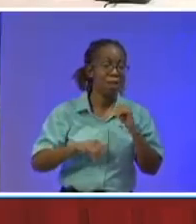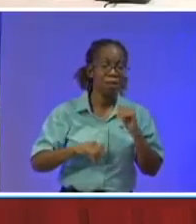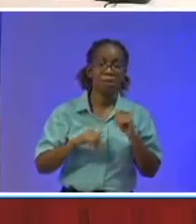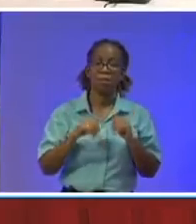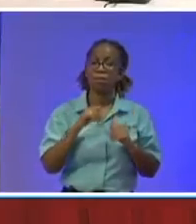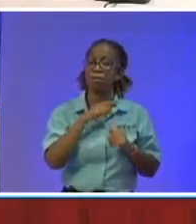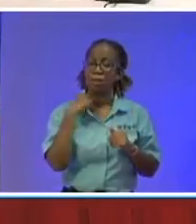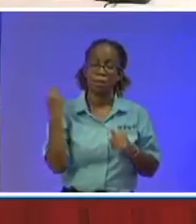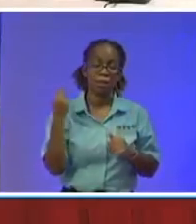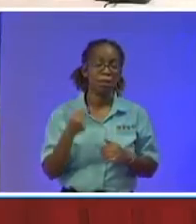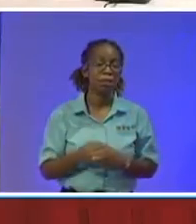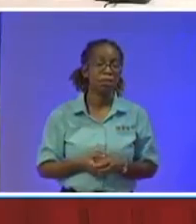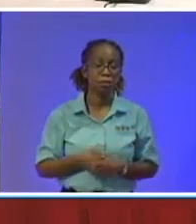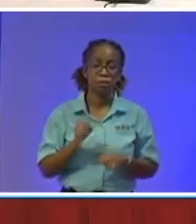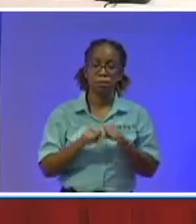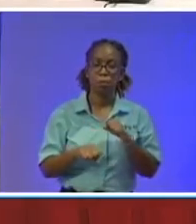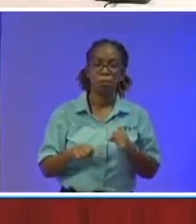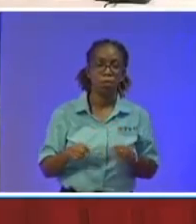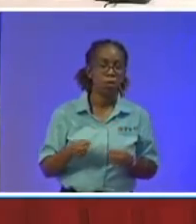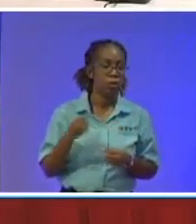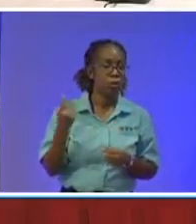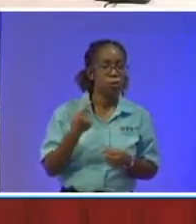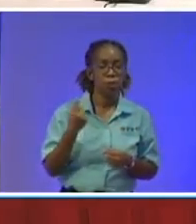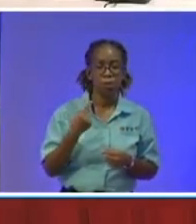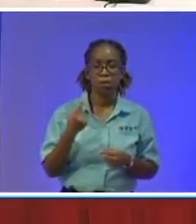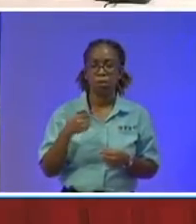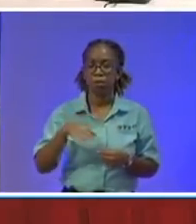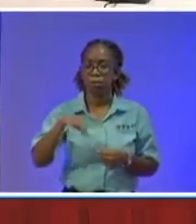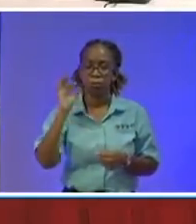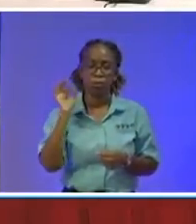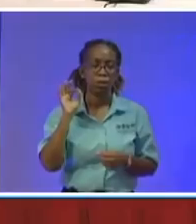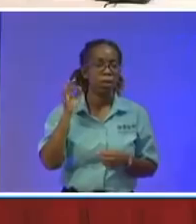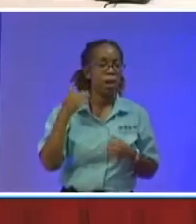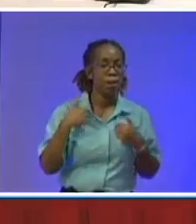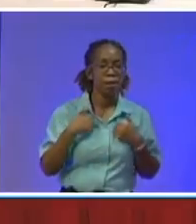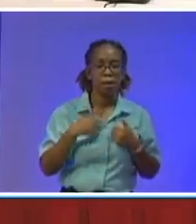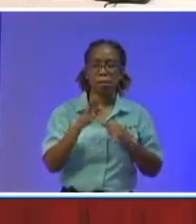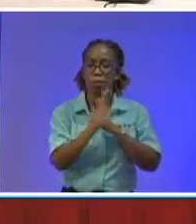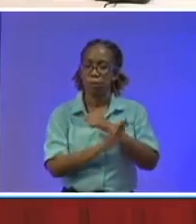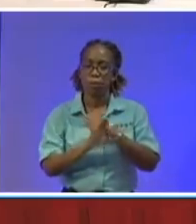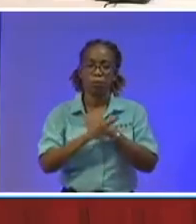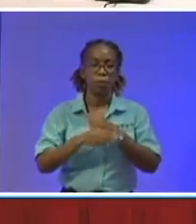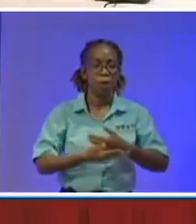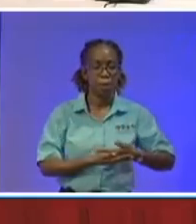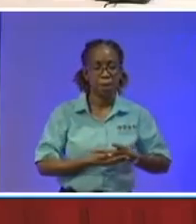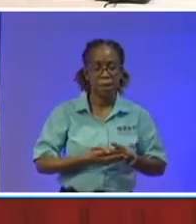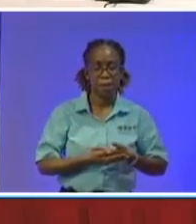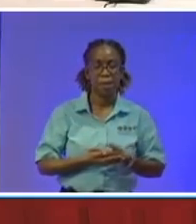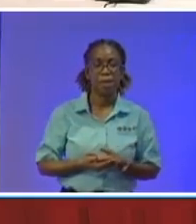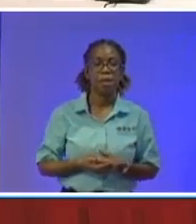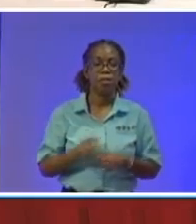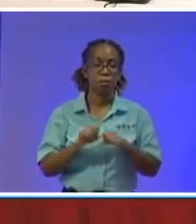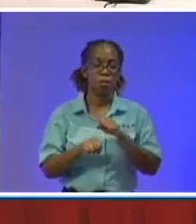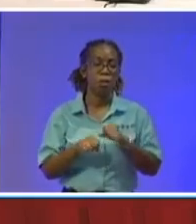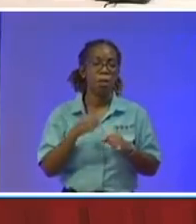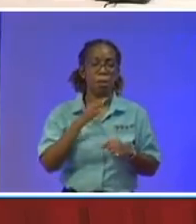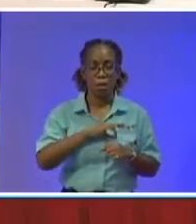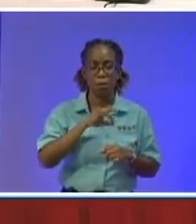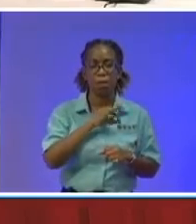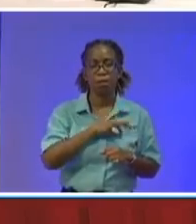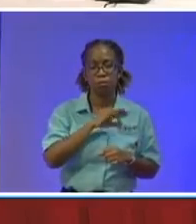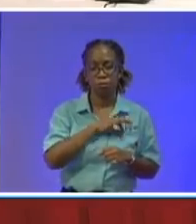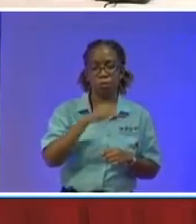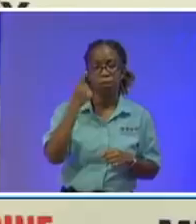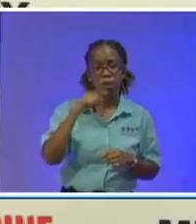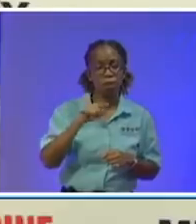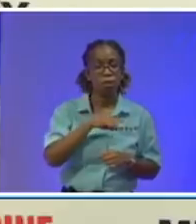that that individual would have had to protect her and her baby during that time. So it is a benefit versus risk analysis,